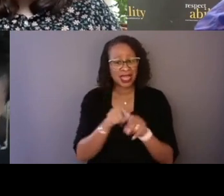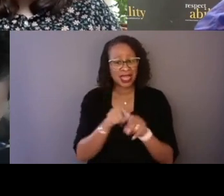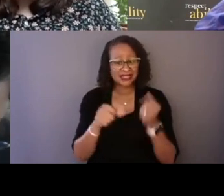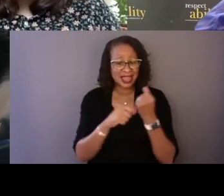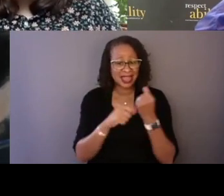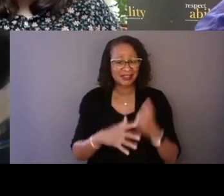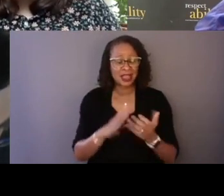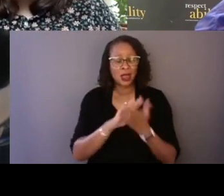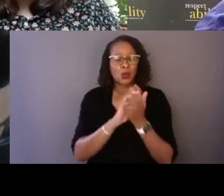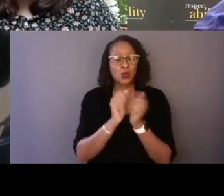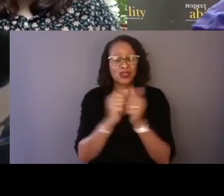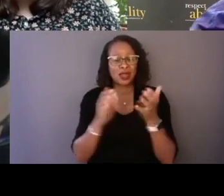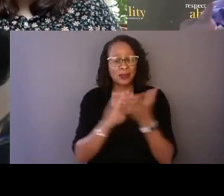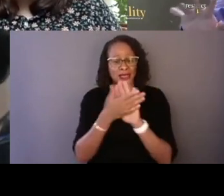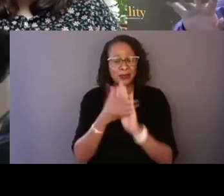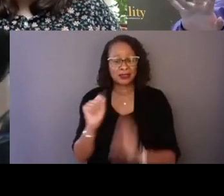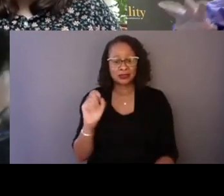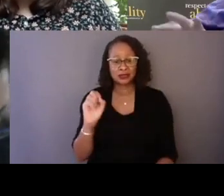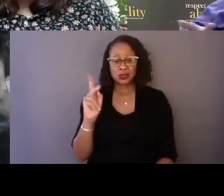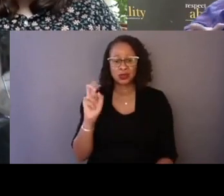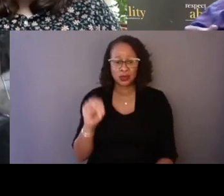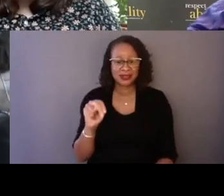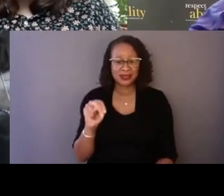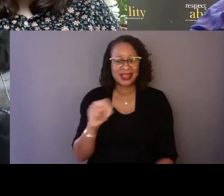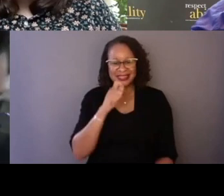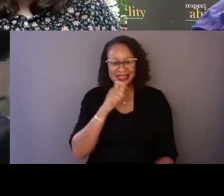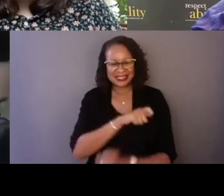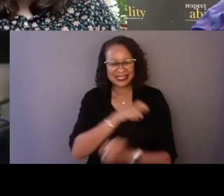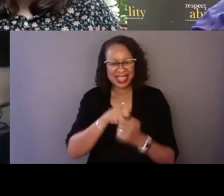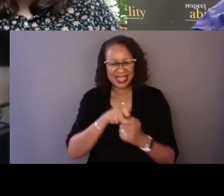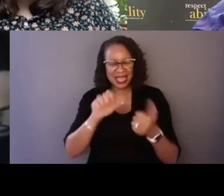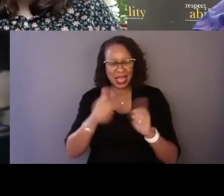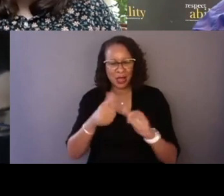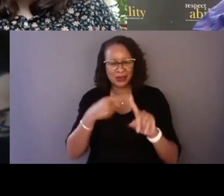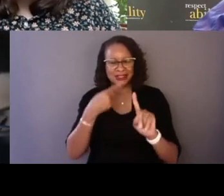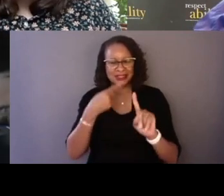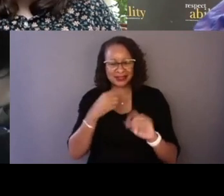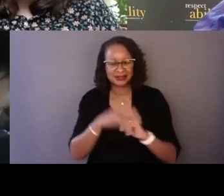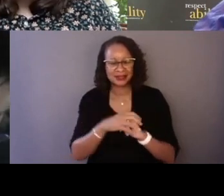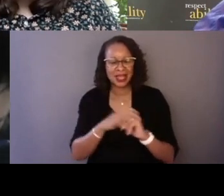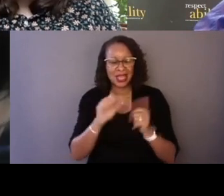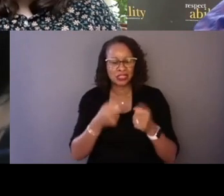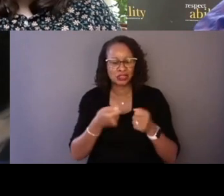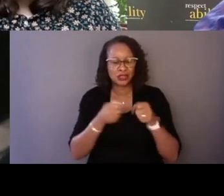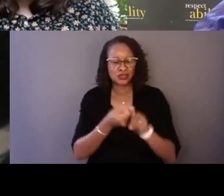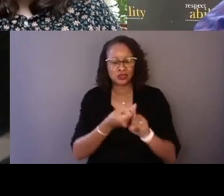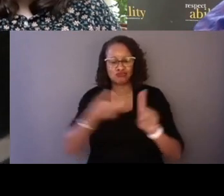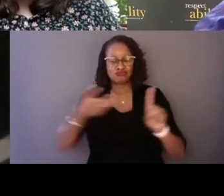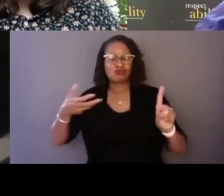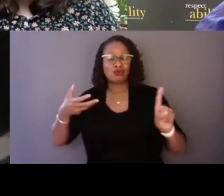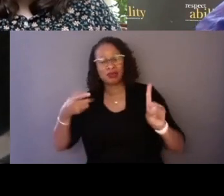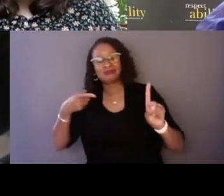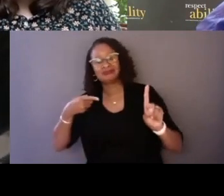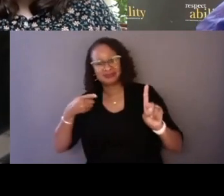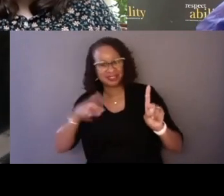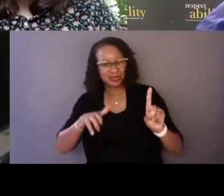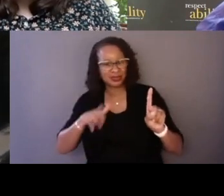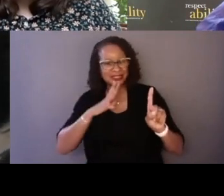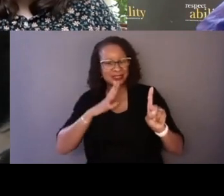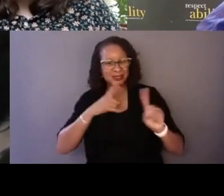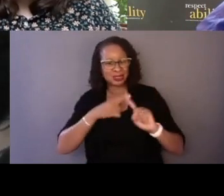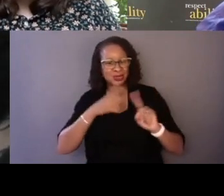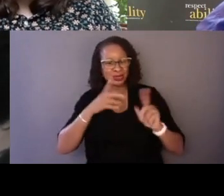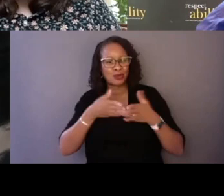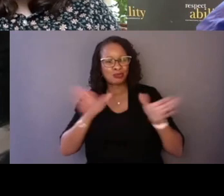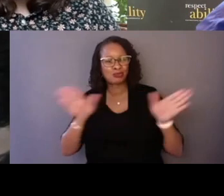that's not exactly how it's phrased in the question box, but I do try to broaden them out so that they can speak, so that questions can speak to a